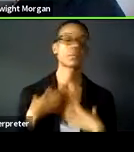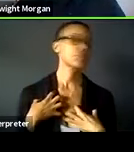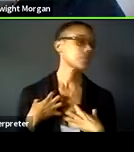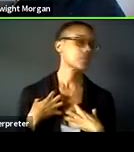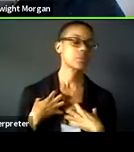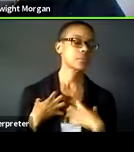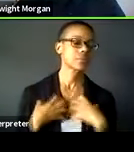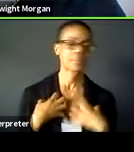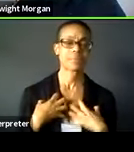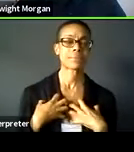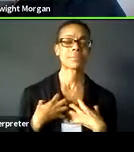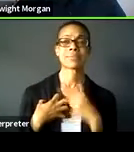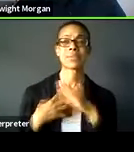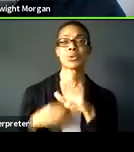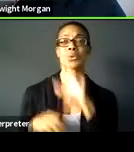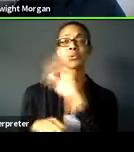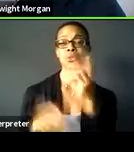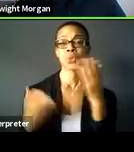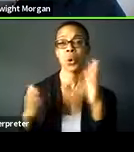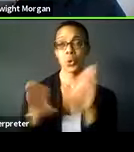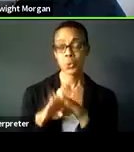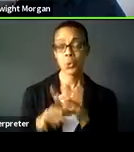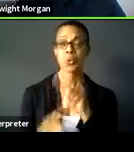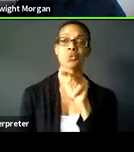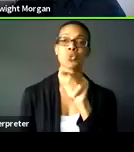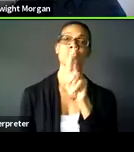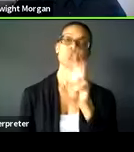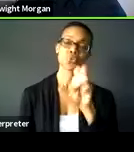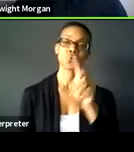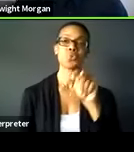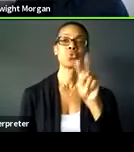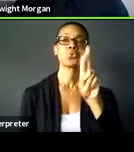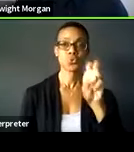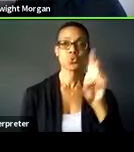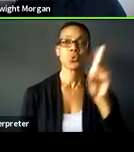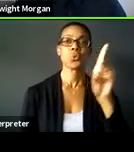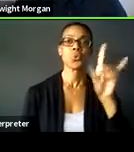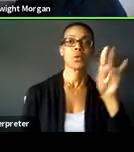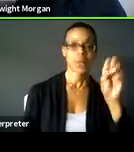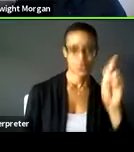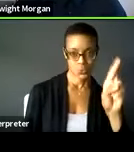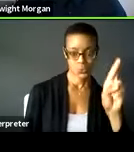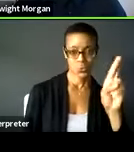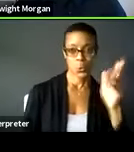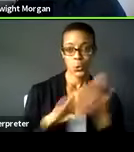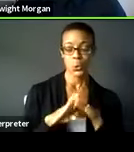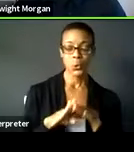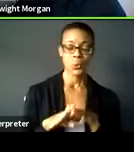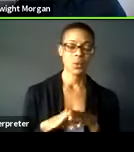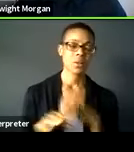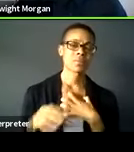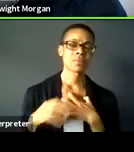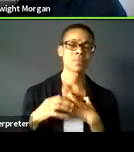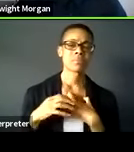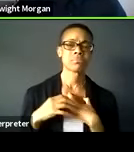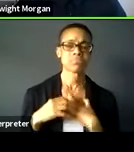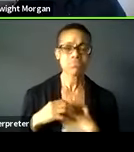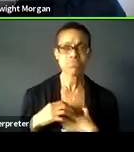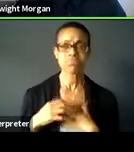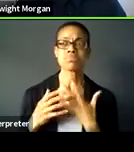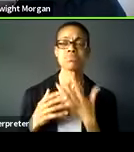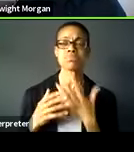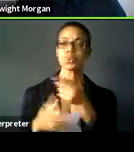restaurant, True True Diner. You know, earlier you said, you know, our food tells our